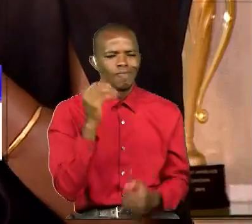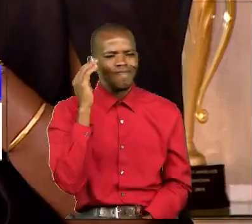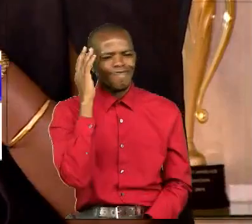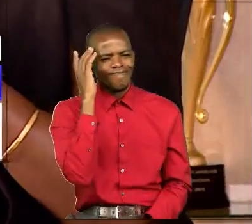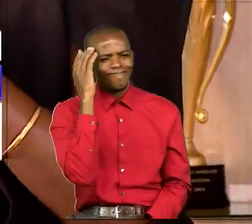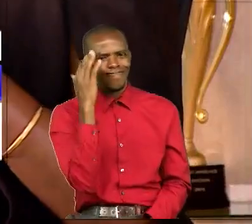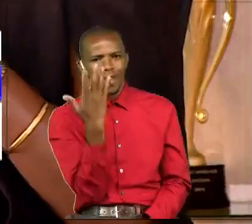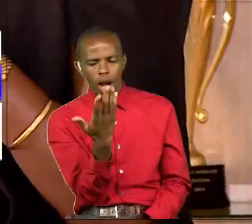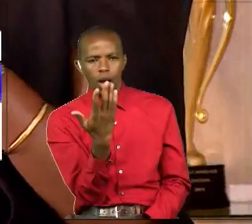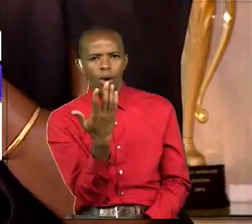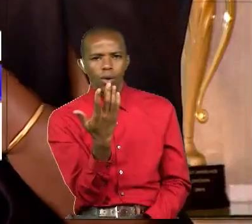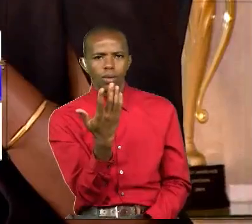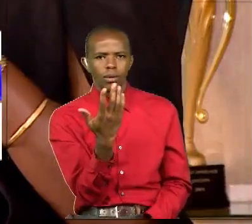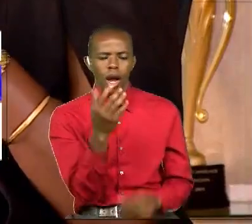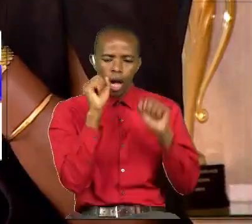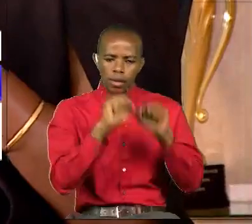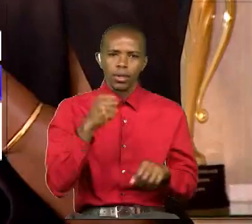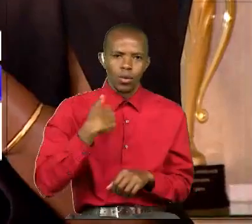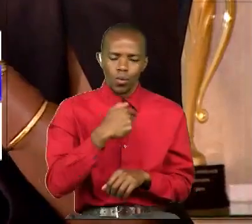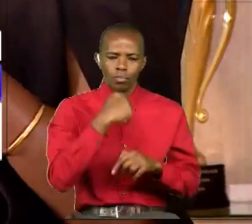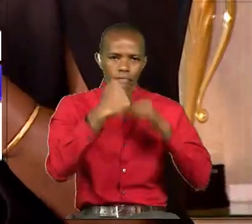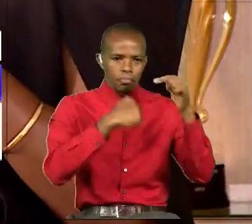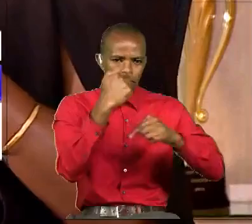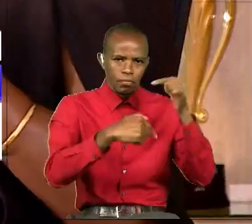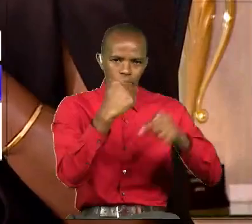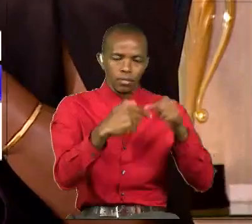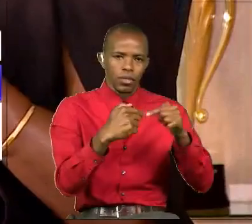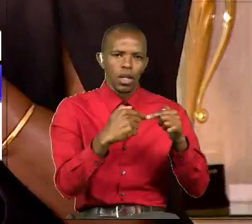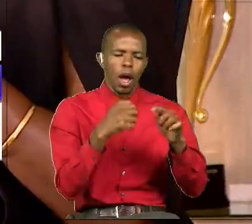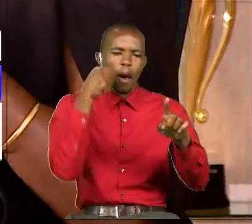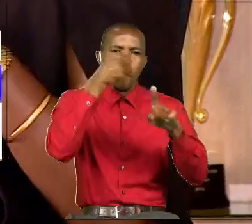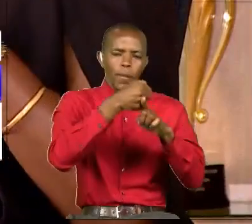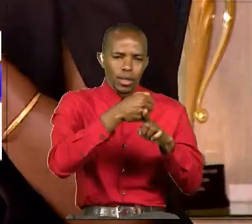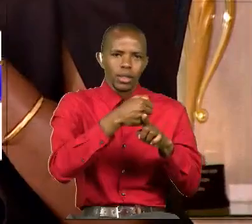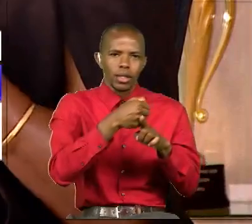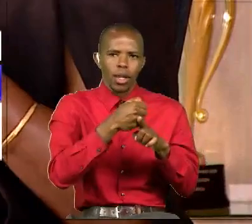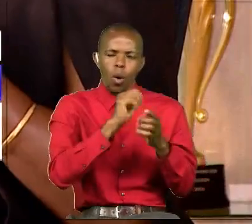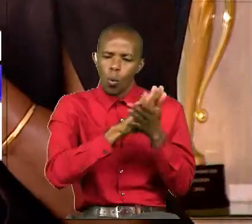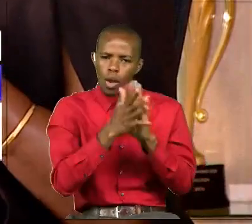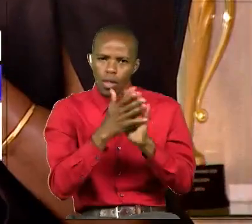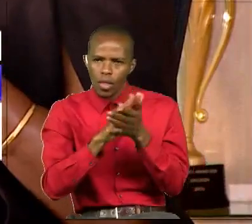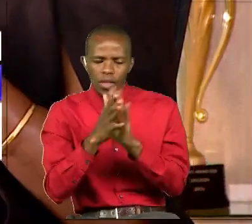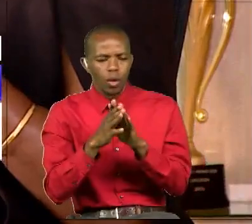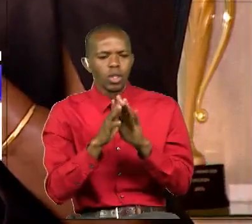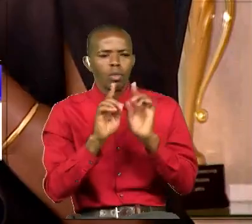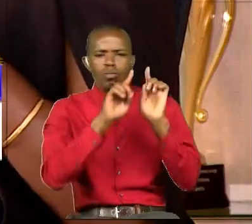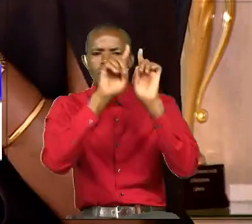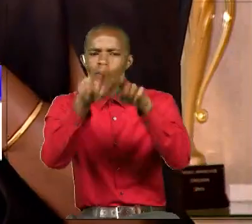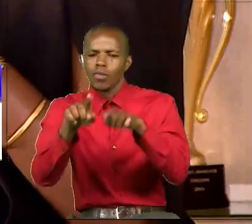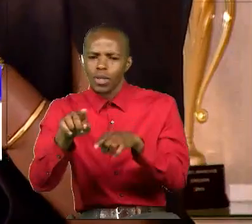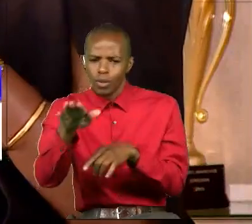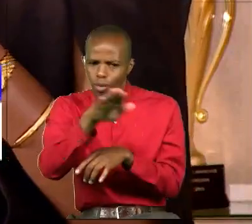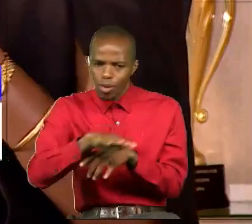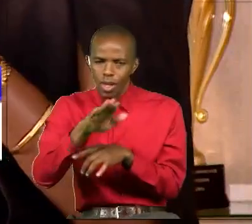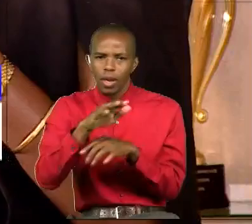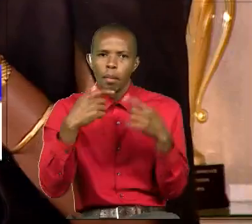How do we pivot and how do we continue to make the kind of impact we want without going onto the ground, right?